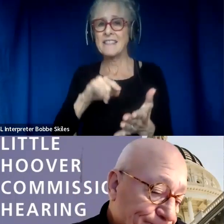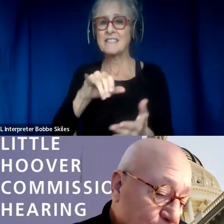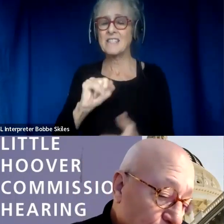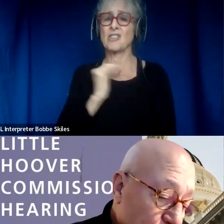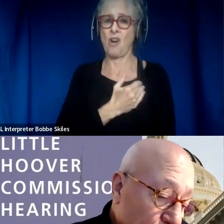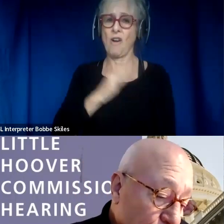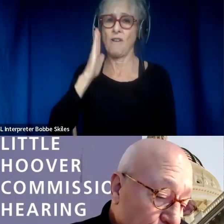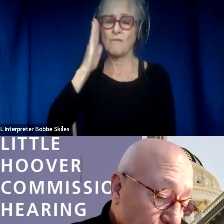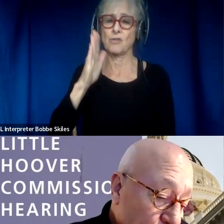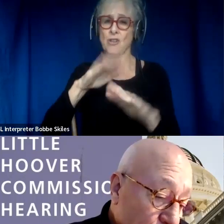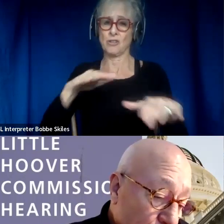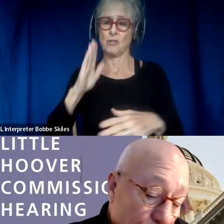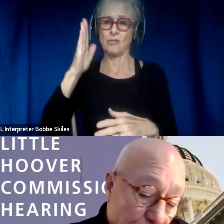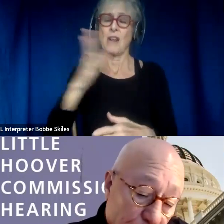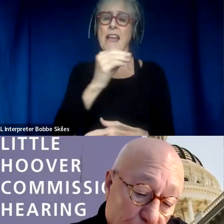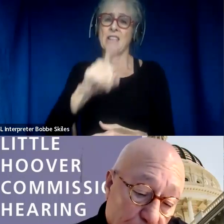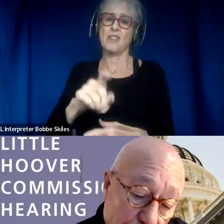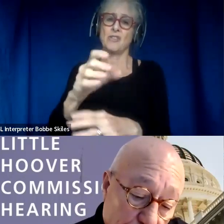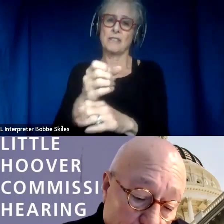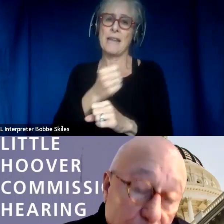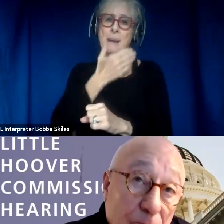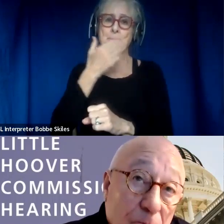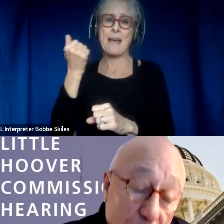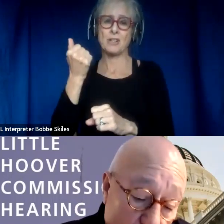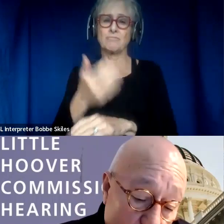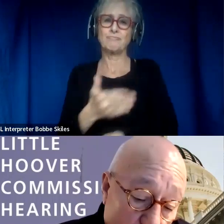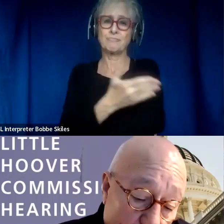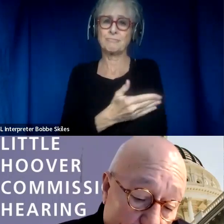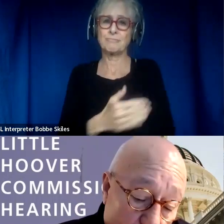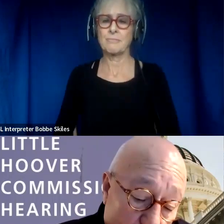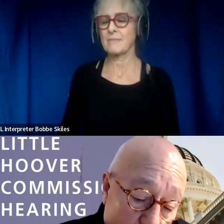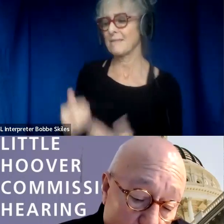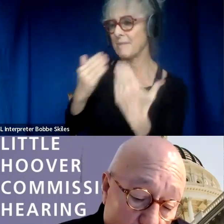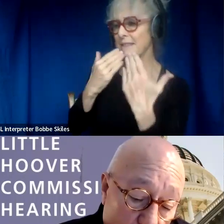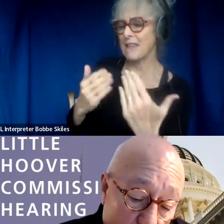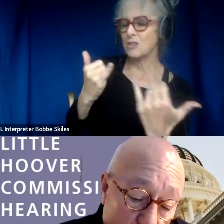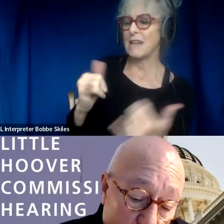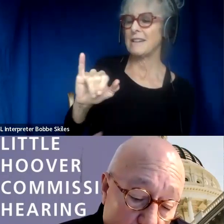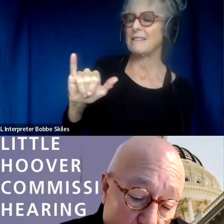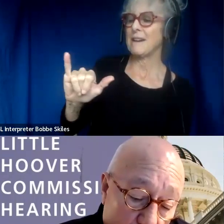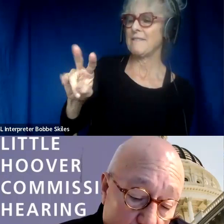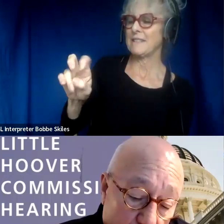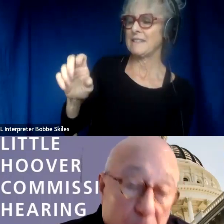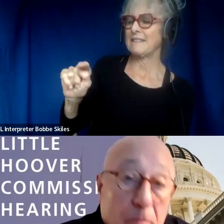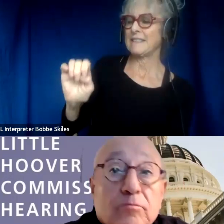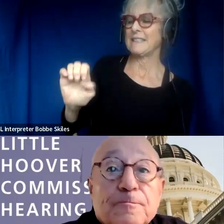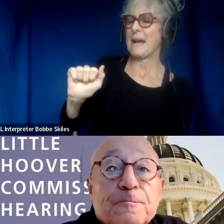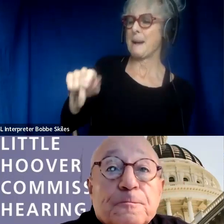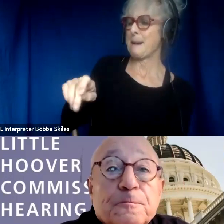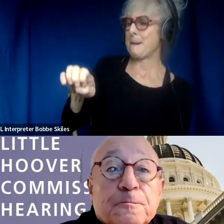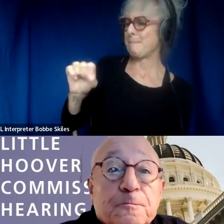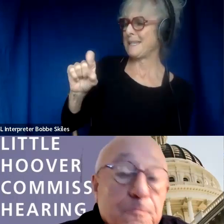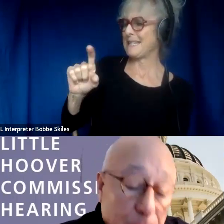you. Thank you, Gladys. Next, we're moving on to Yvette Baptiste. Yvette, you now have the ability to mute